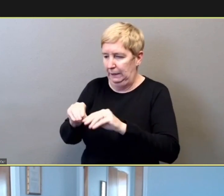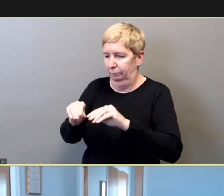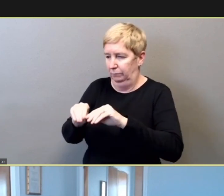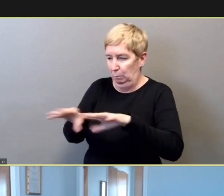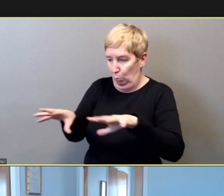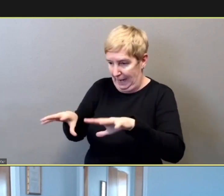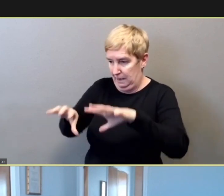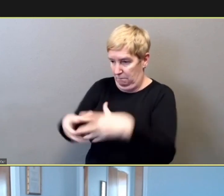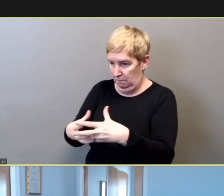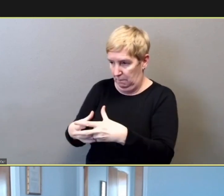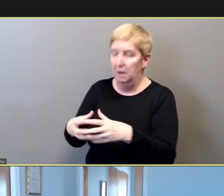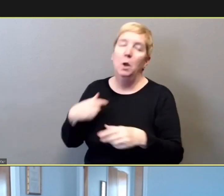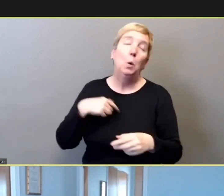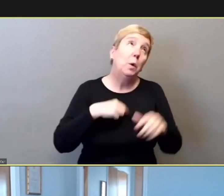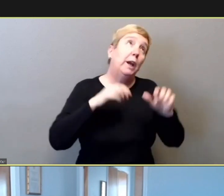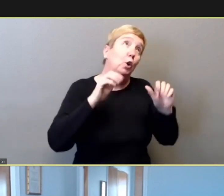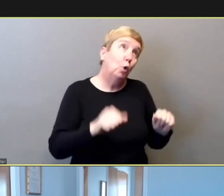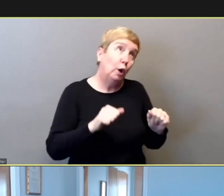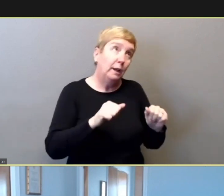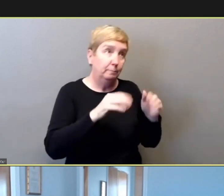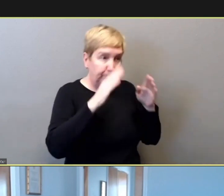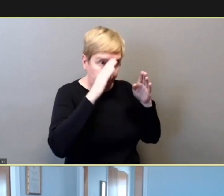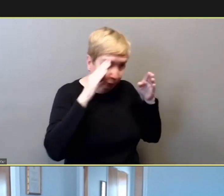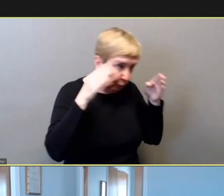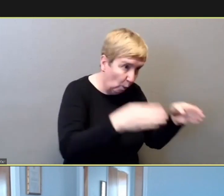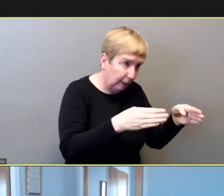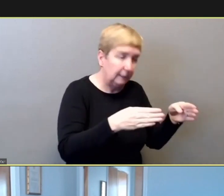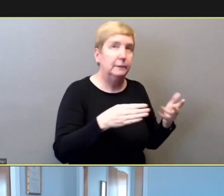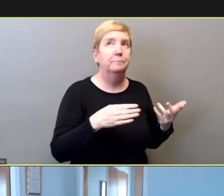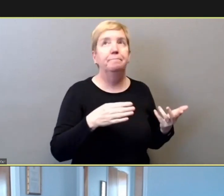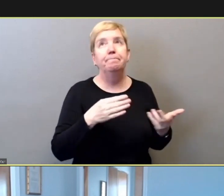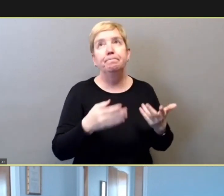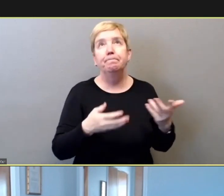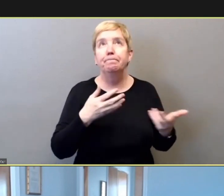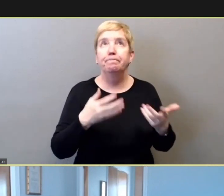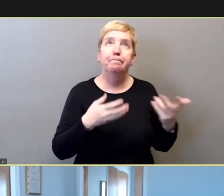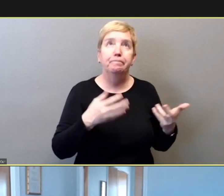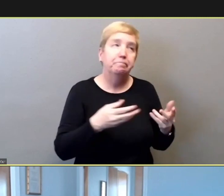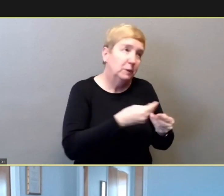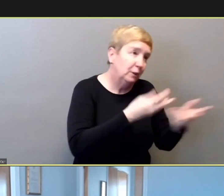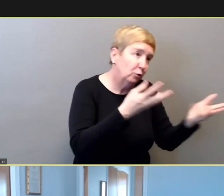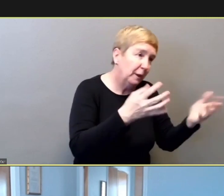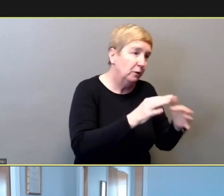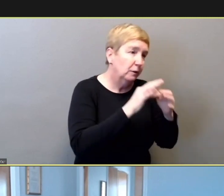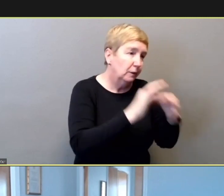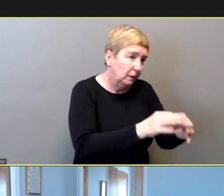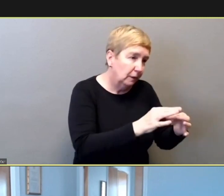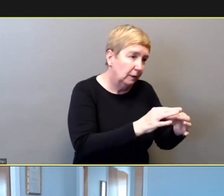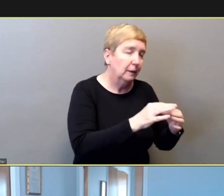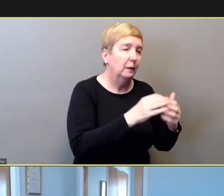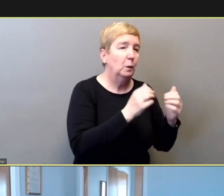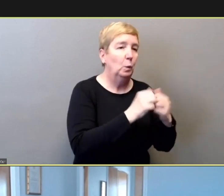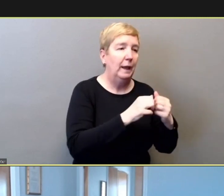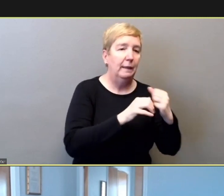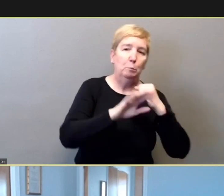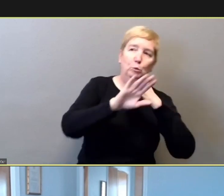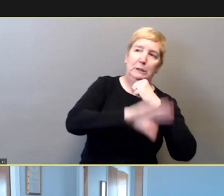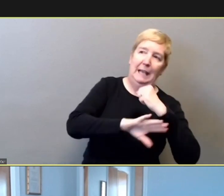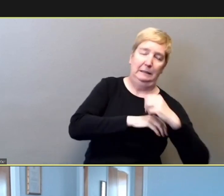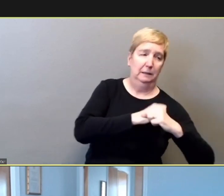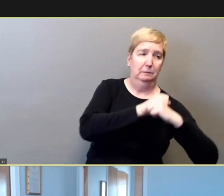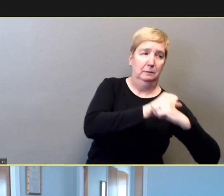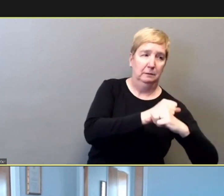We could solely focus vaccine distribution on protecting the most